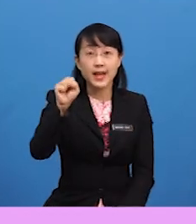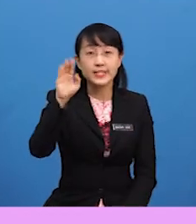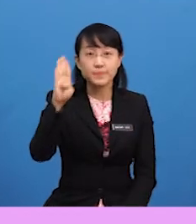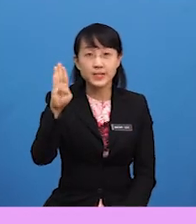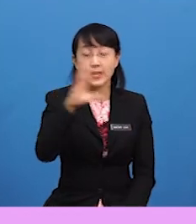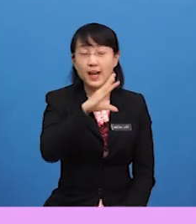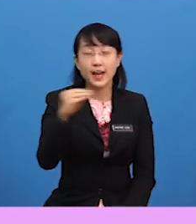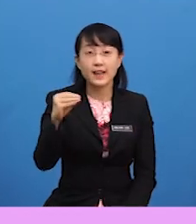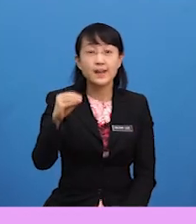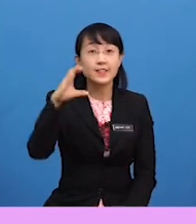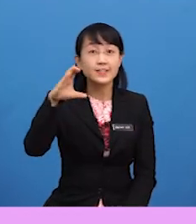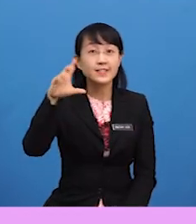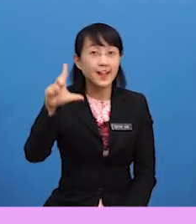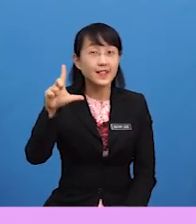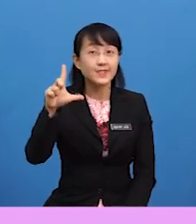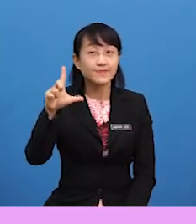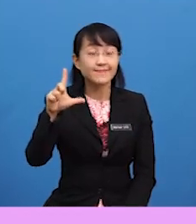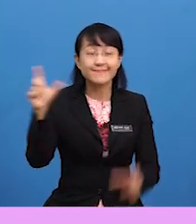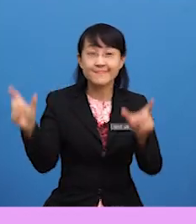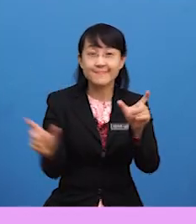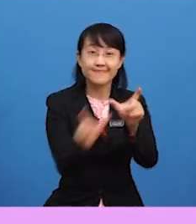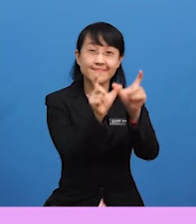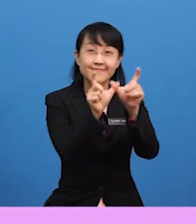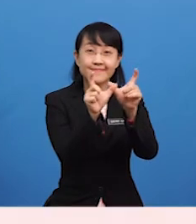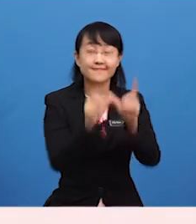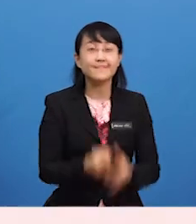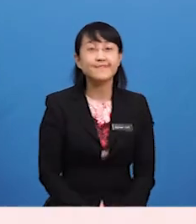subordinating, and finally, correlative conjunctions.